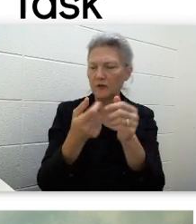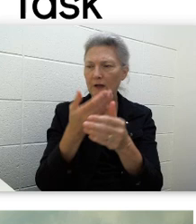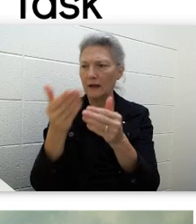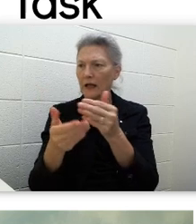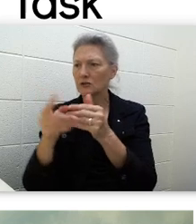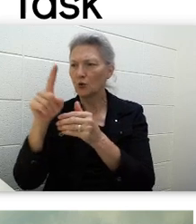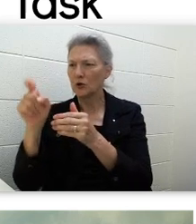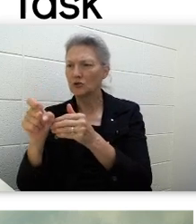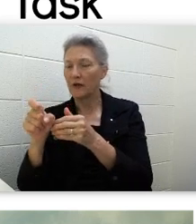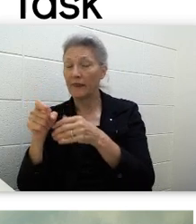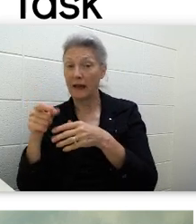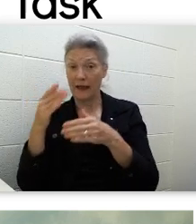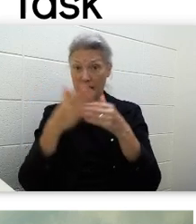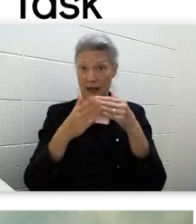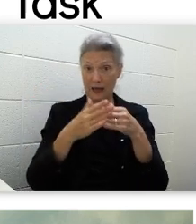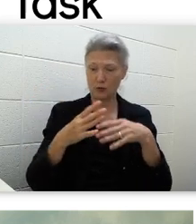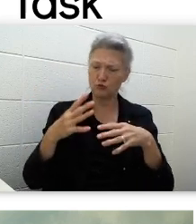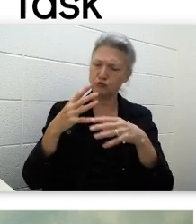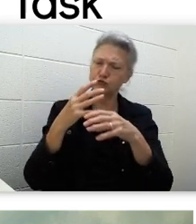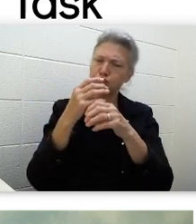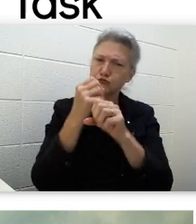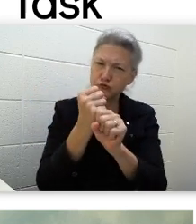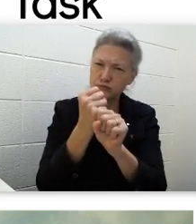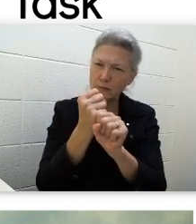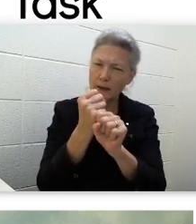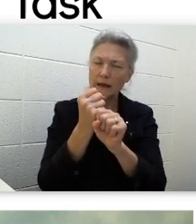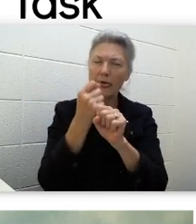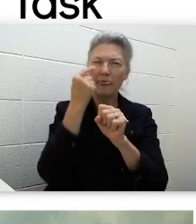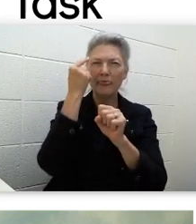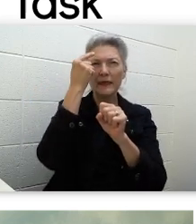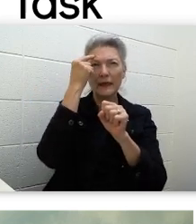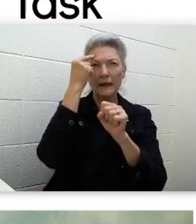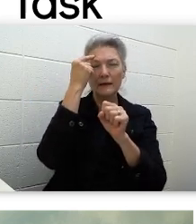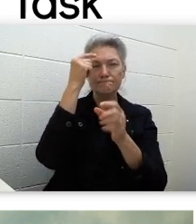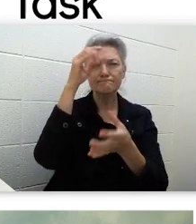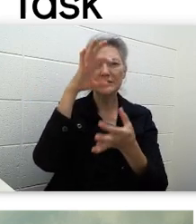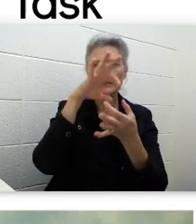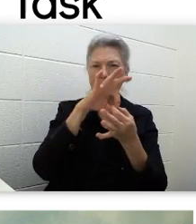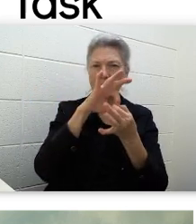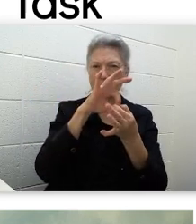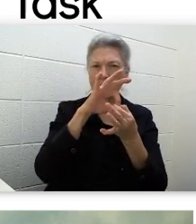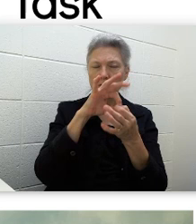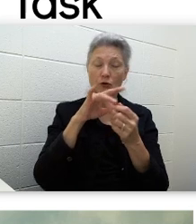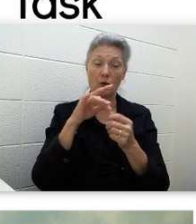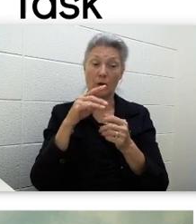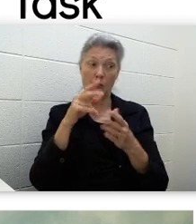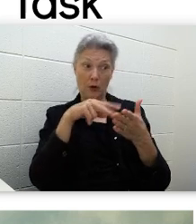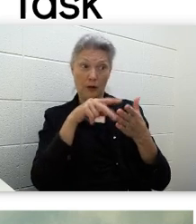your thinking at the end, just so our audience isn't left hanging, wondering what's next.